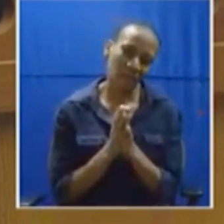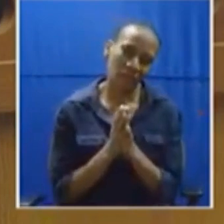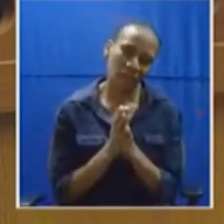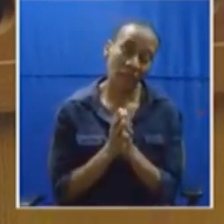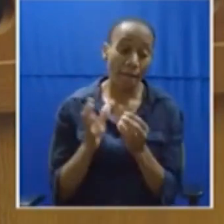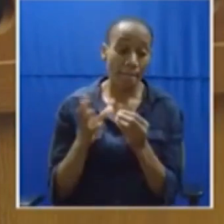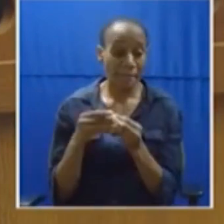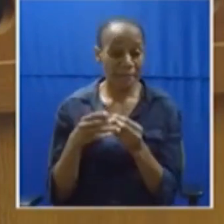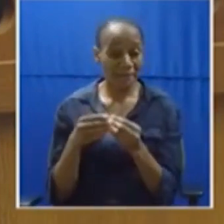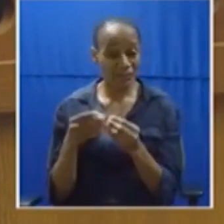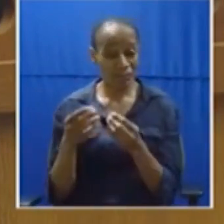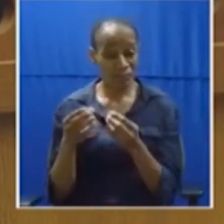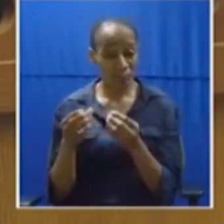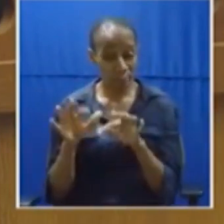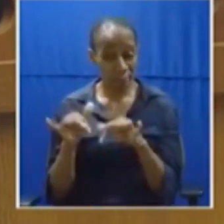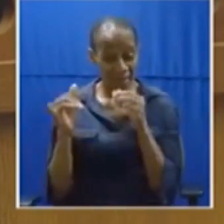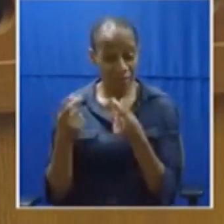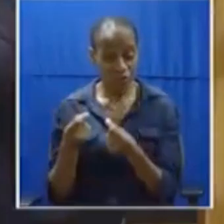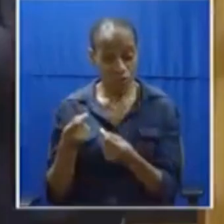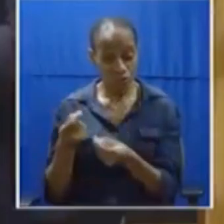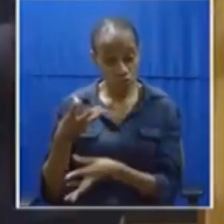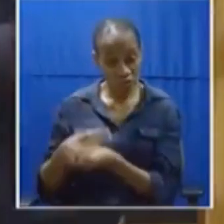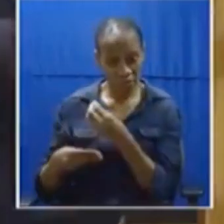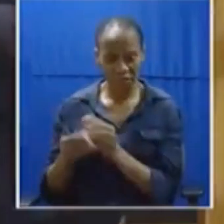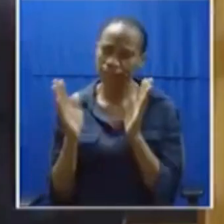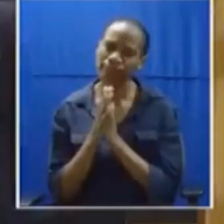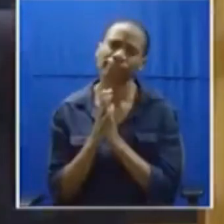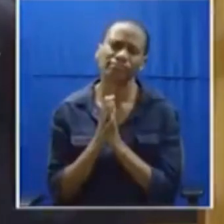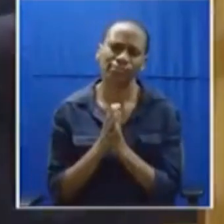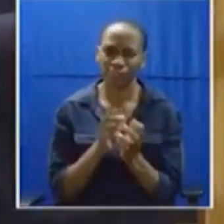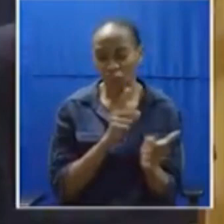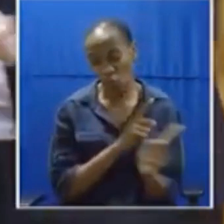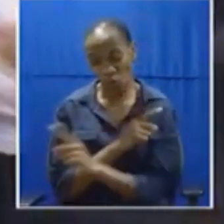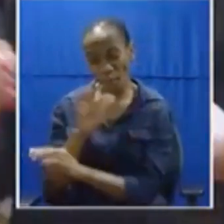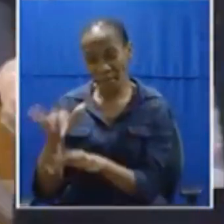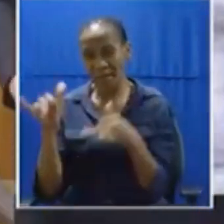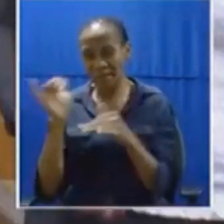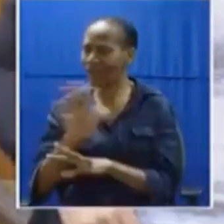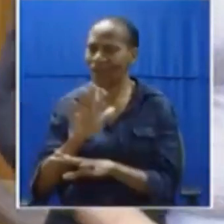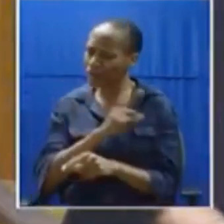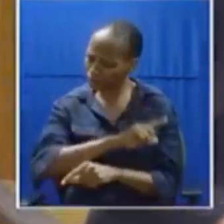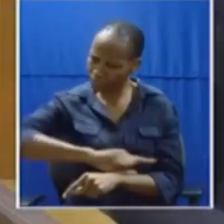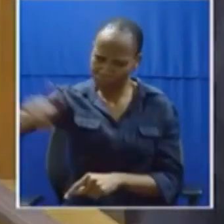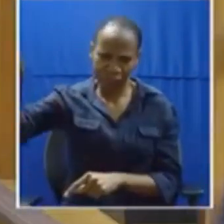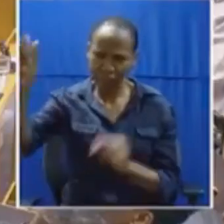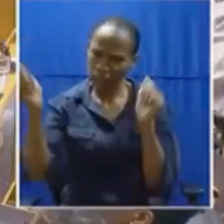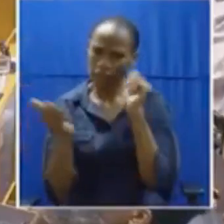Parliament. Send them to jail. I thank you.